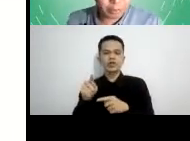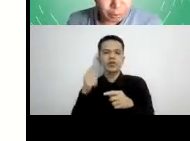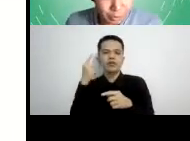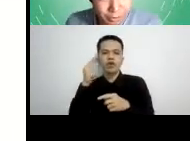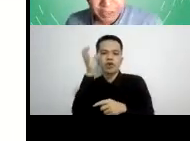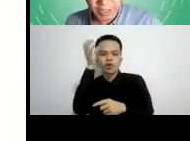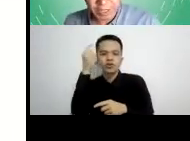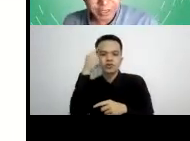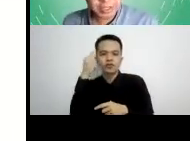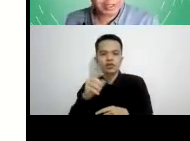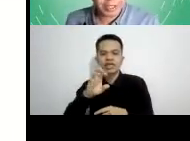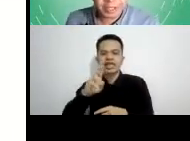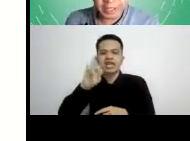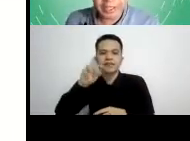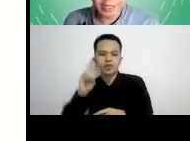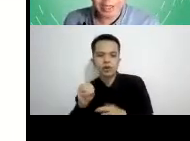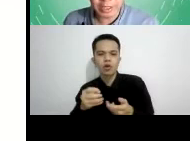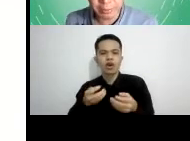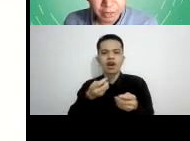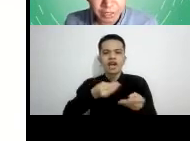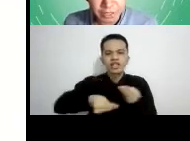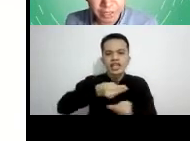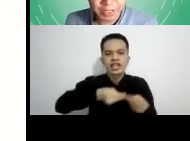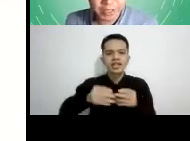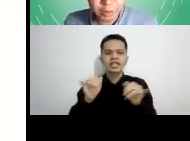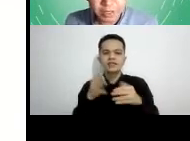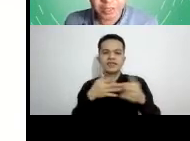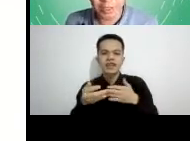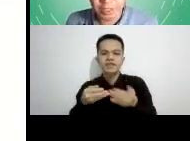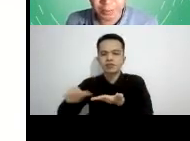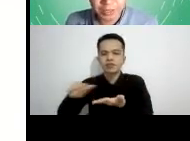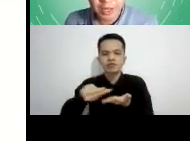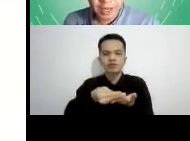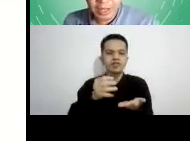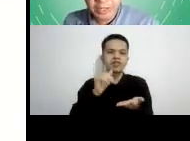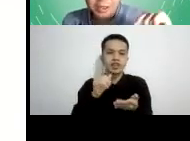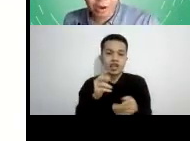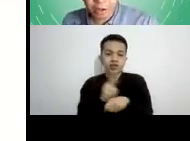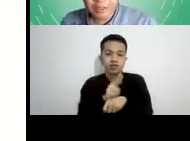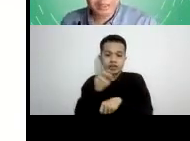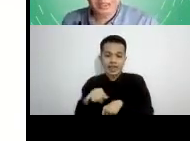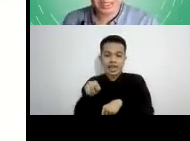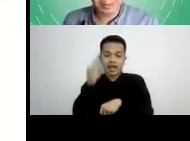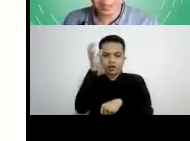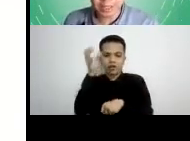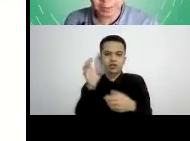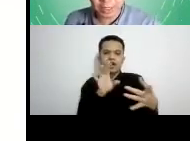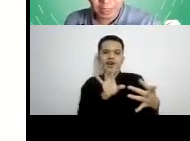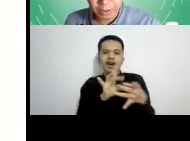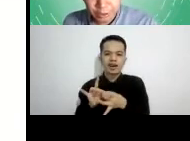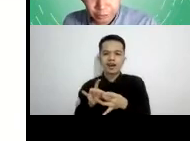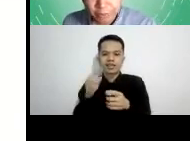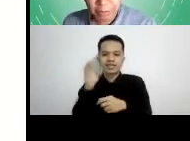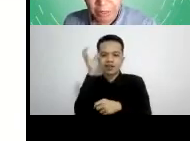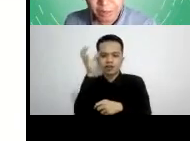of cryptocurrencies, NFTs, trading, and even like online purchases that use these concepts, again, they all link to that same concept, that